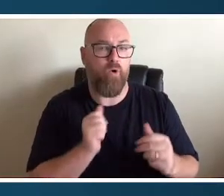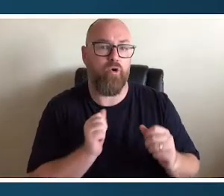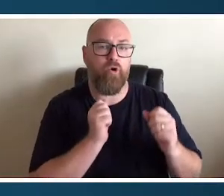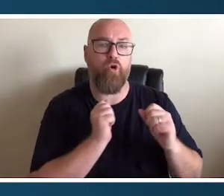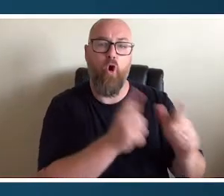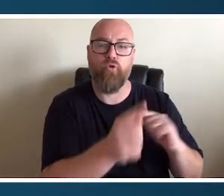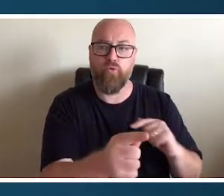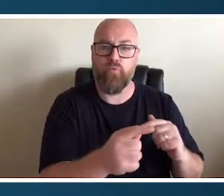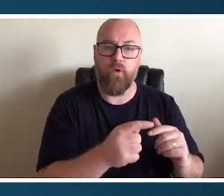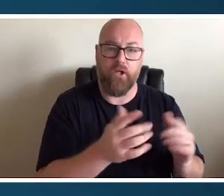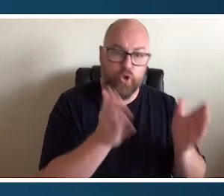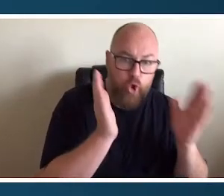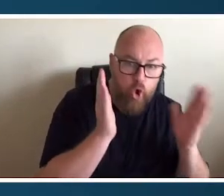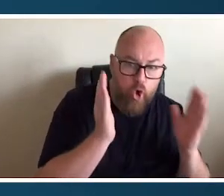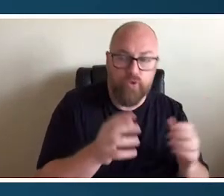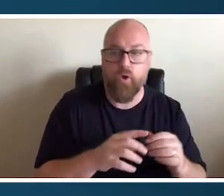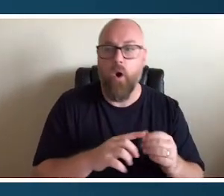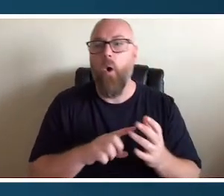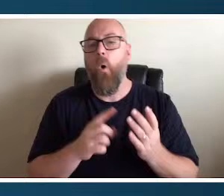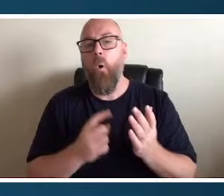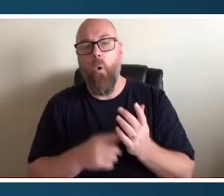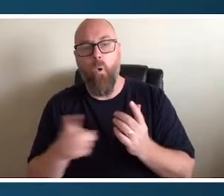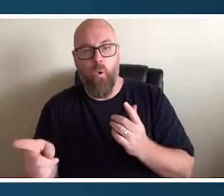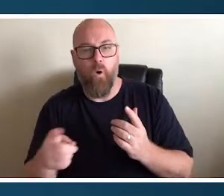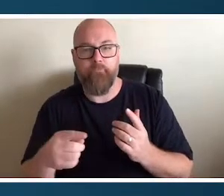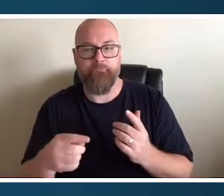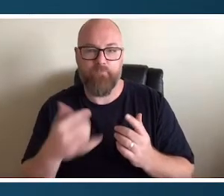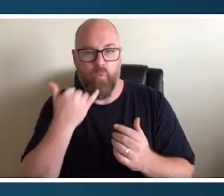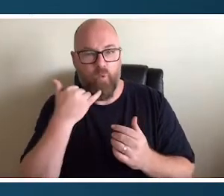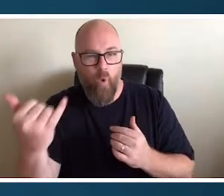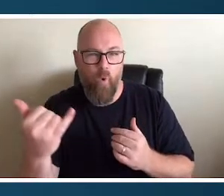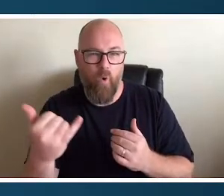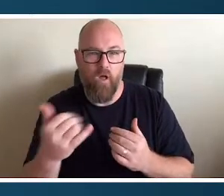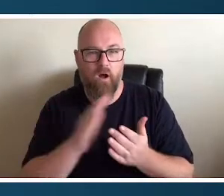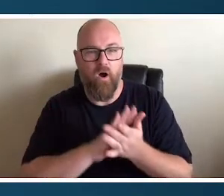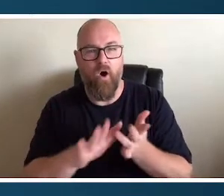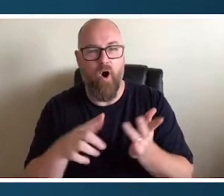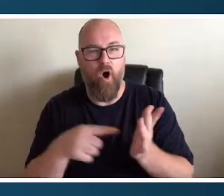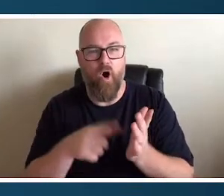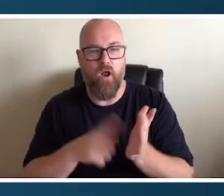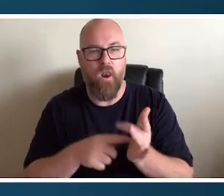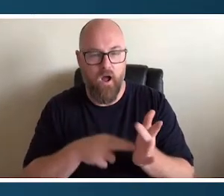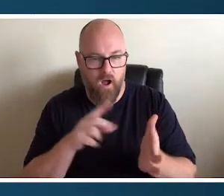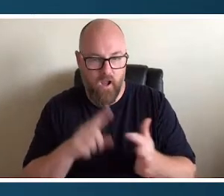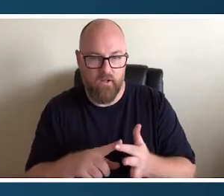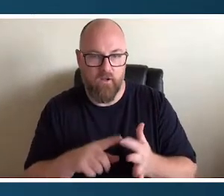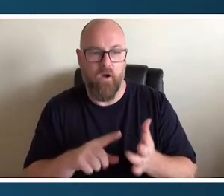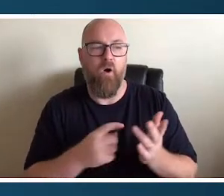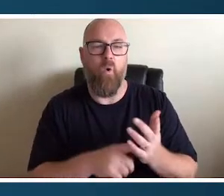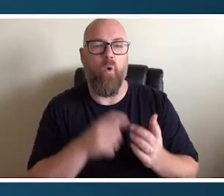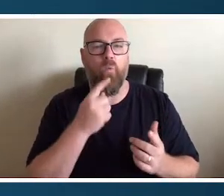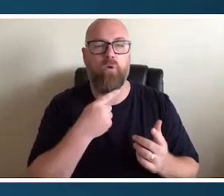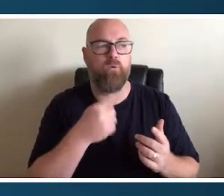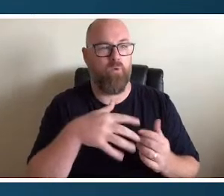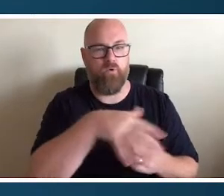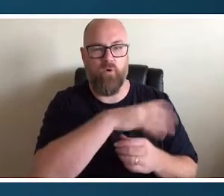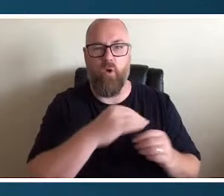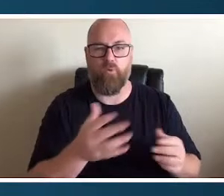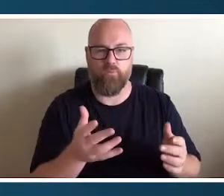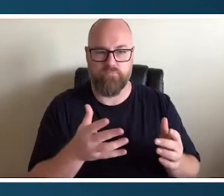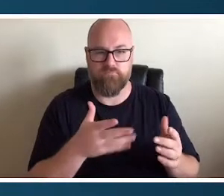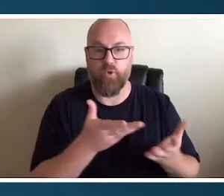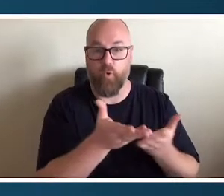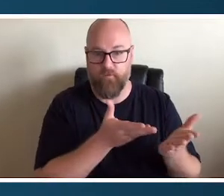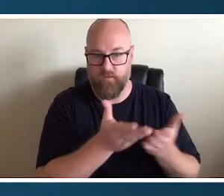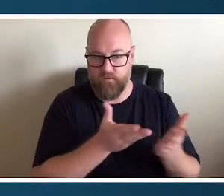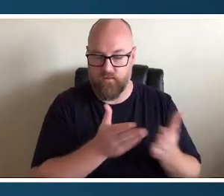hotline or the liaison, country liaison officers, but that's the majority, that's the minority. Okay, that's a lot of numbers.